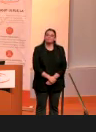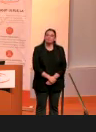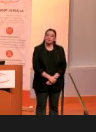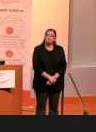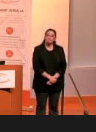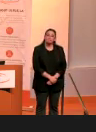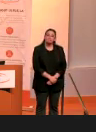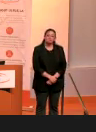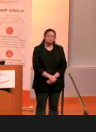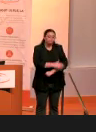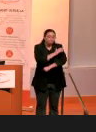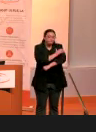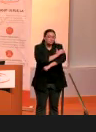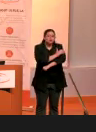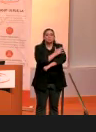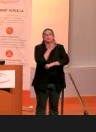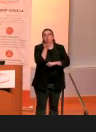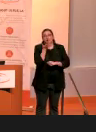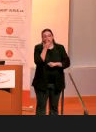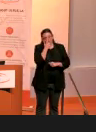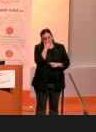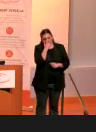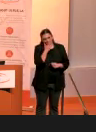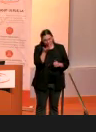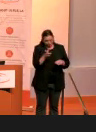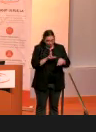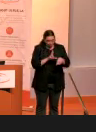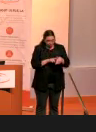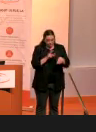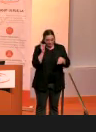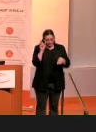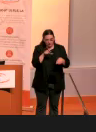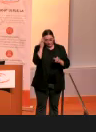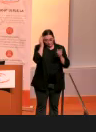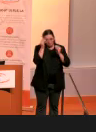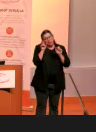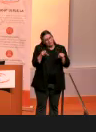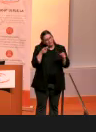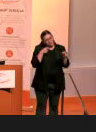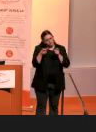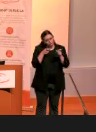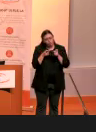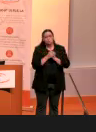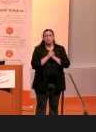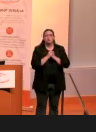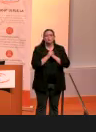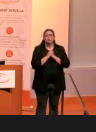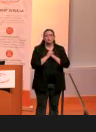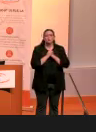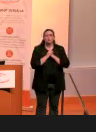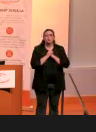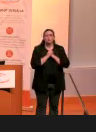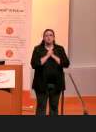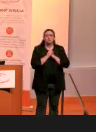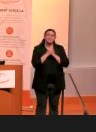So blood pressure is, of course, another thing that is something that we can control. And of course, there are some things